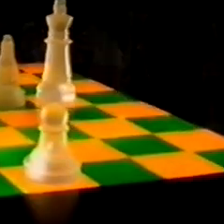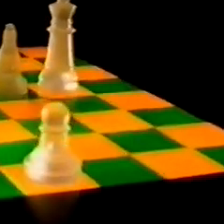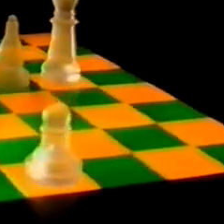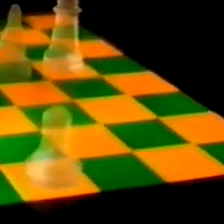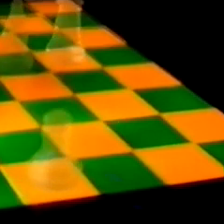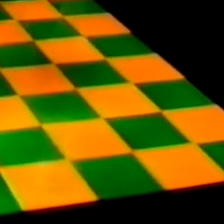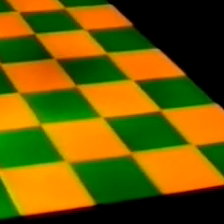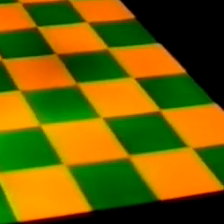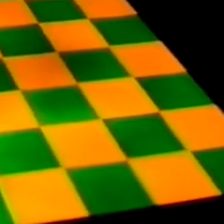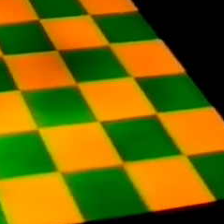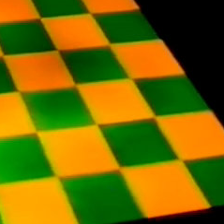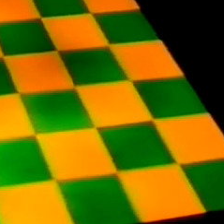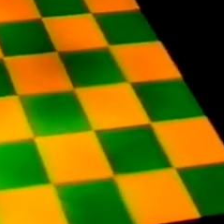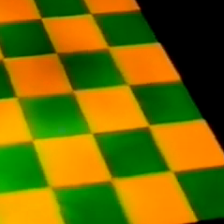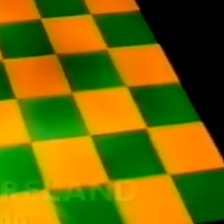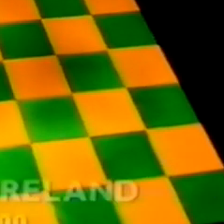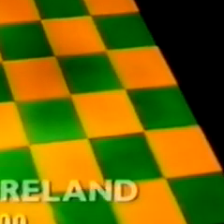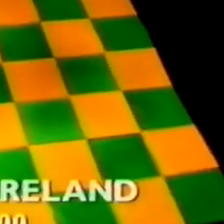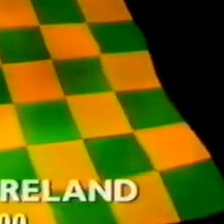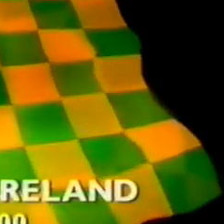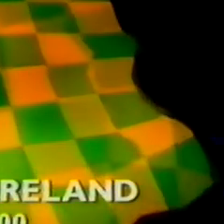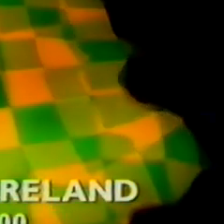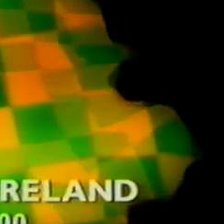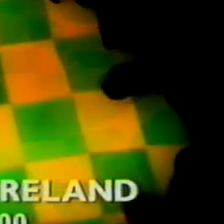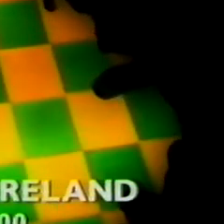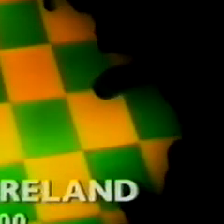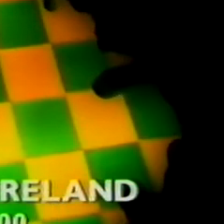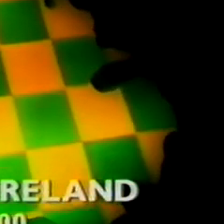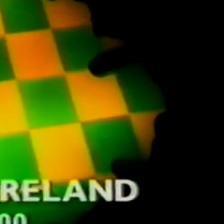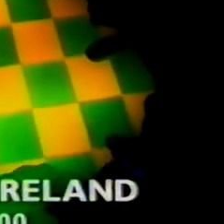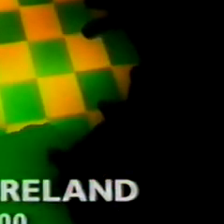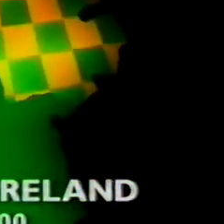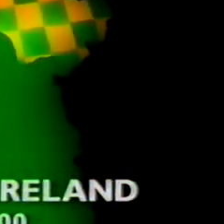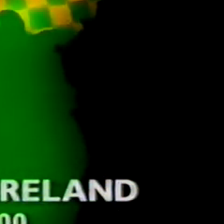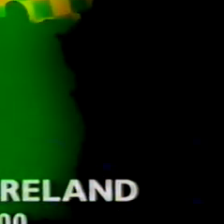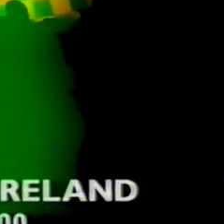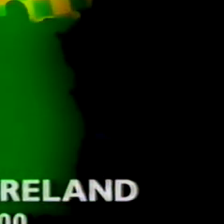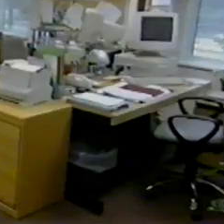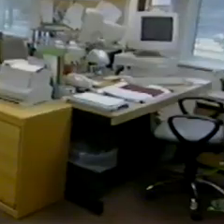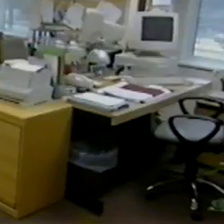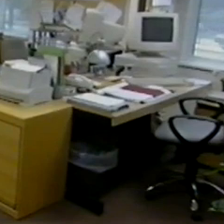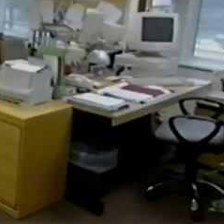party prejudice, no political spin. Endgame in Ireland, Sunday at 8 on BBC2.